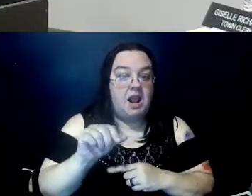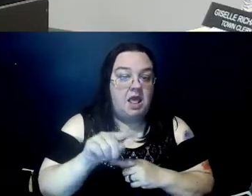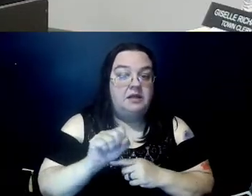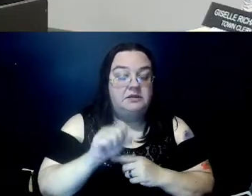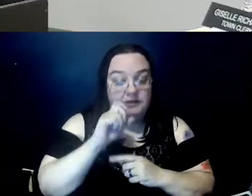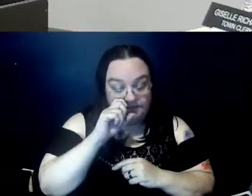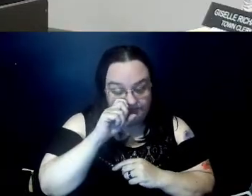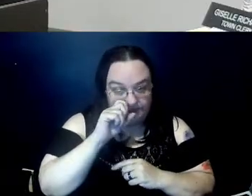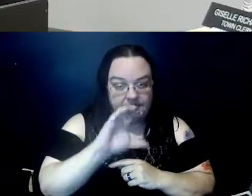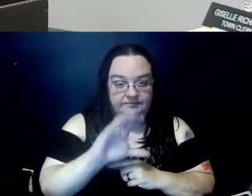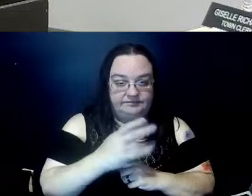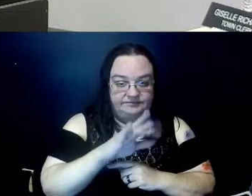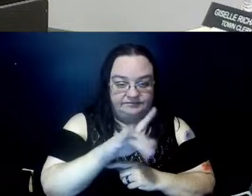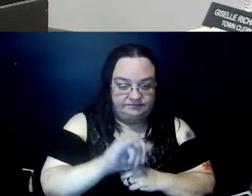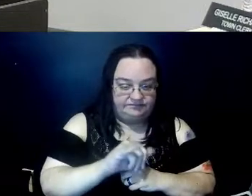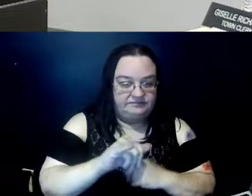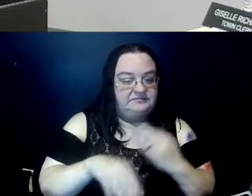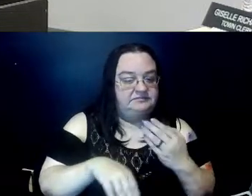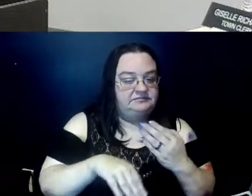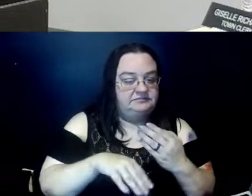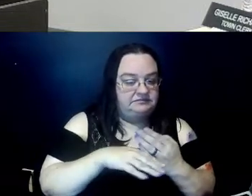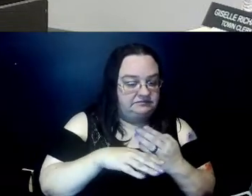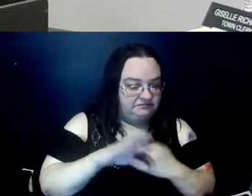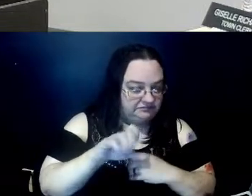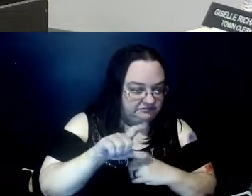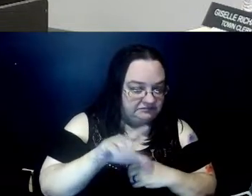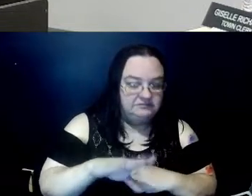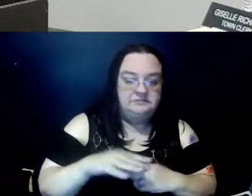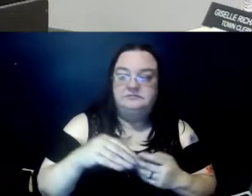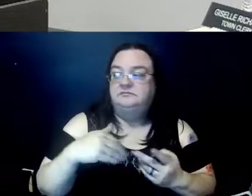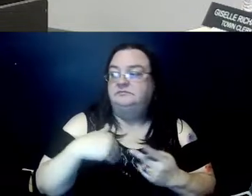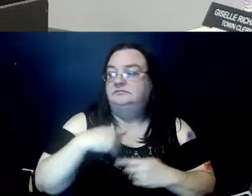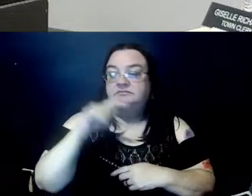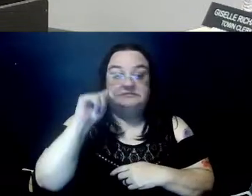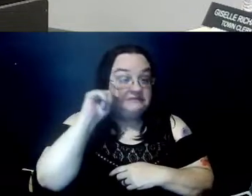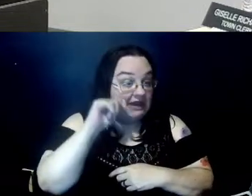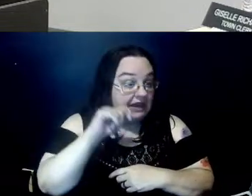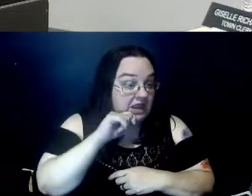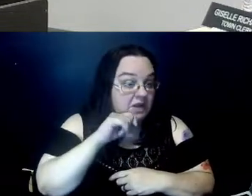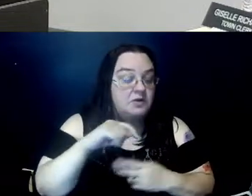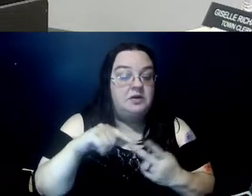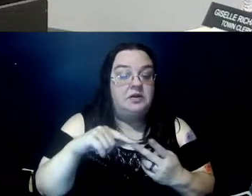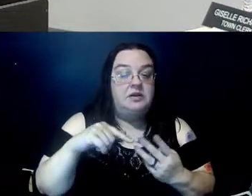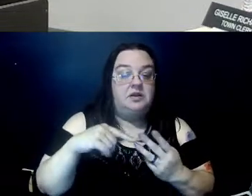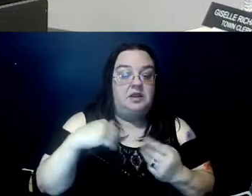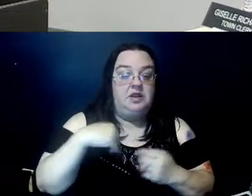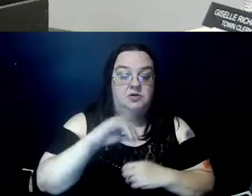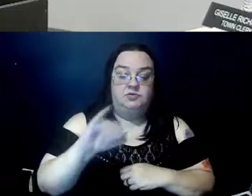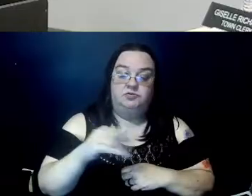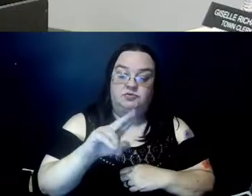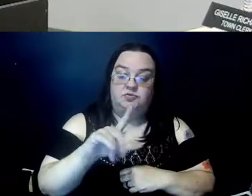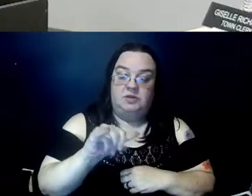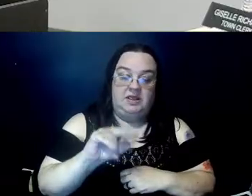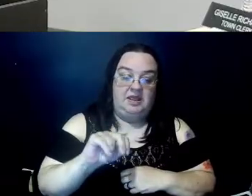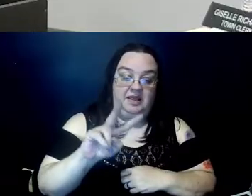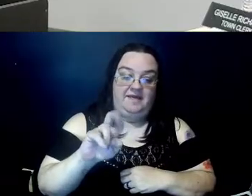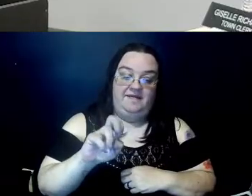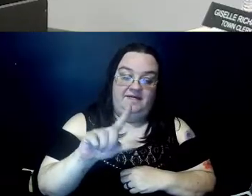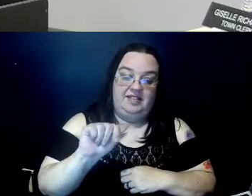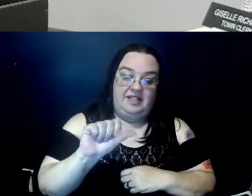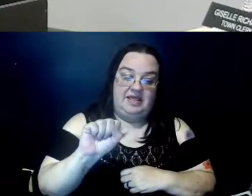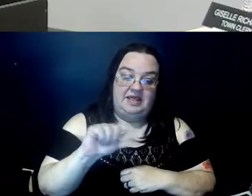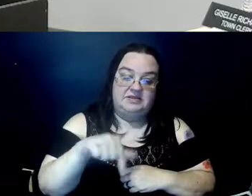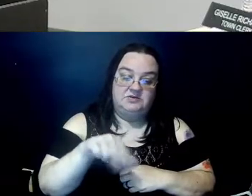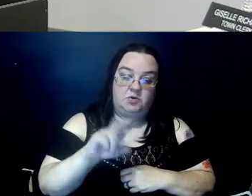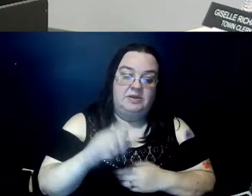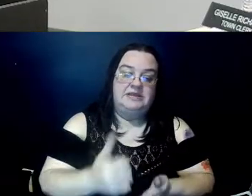the Cheverly Soccer Club, we've had teenagers, we had Julian Velasquez helping me haul big chunks of concrete